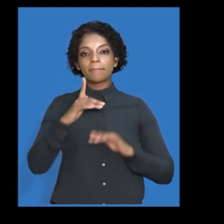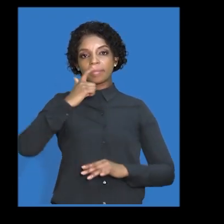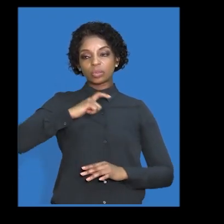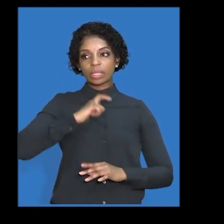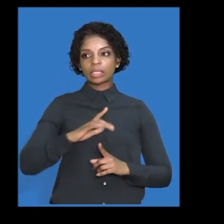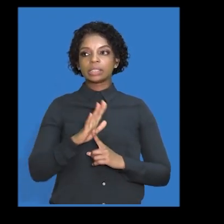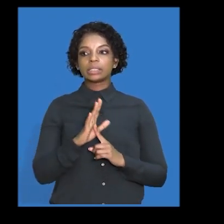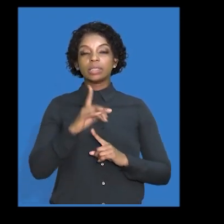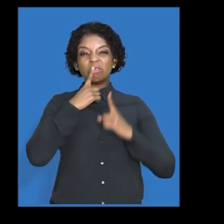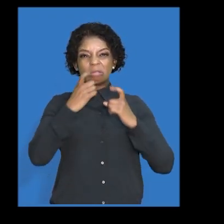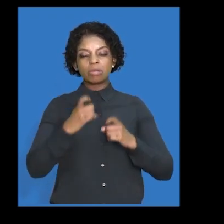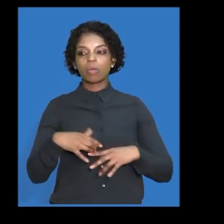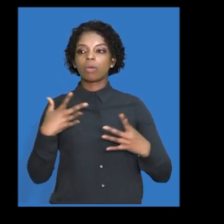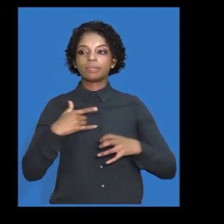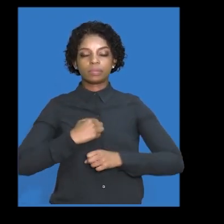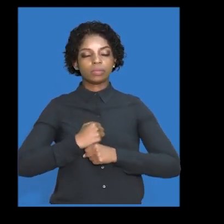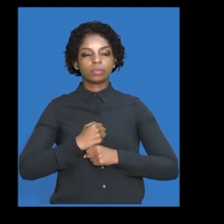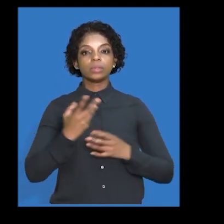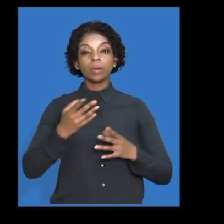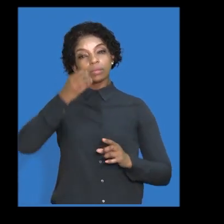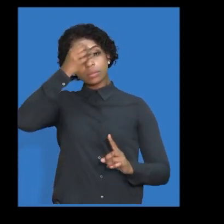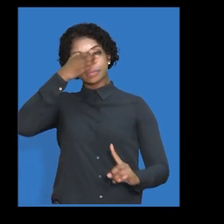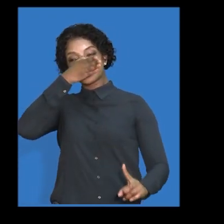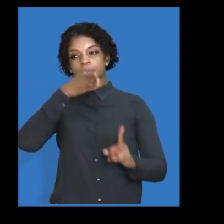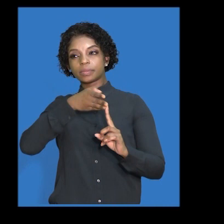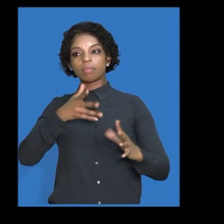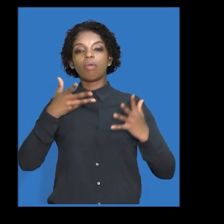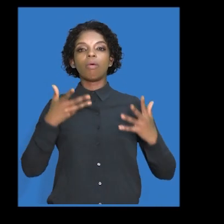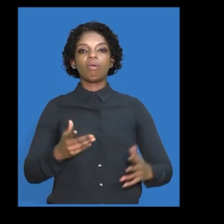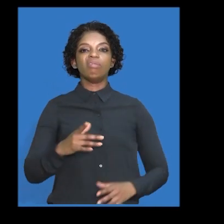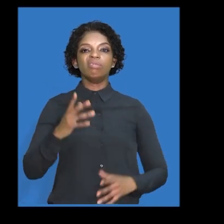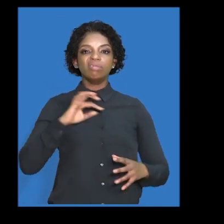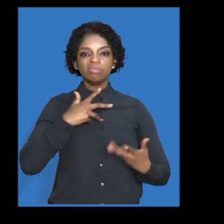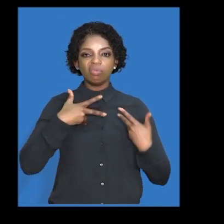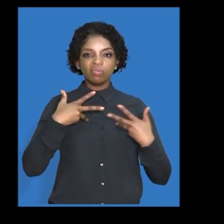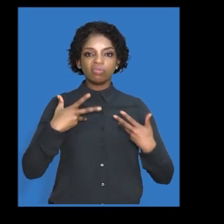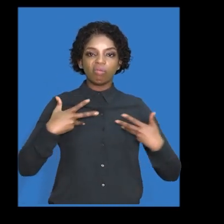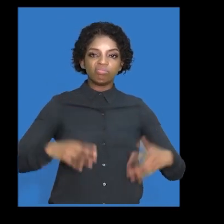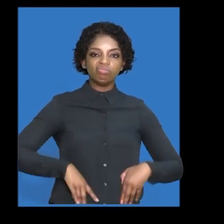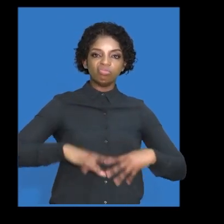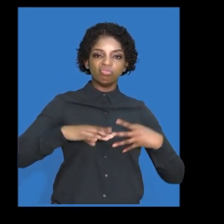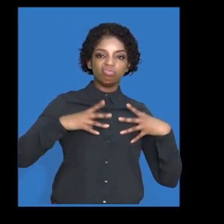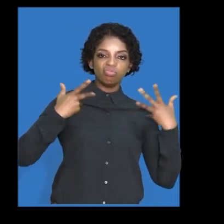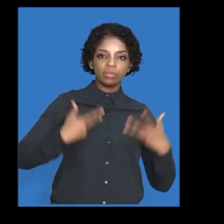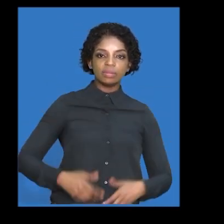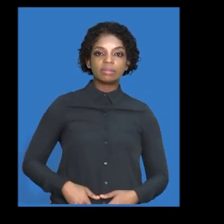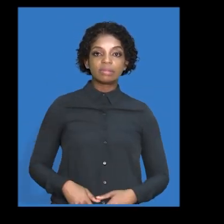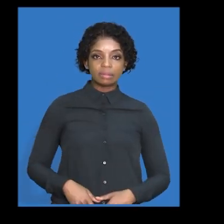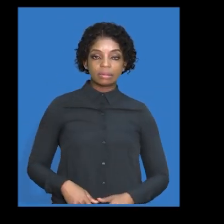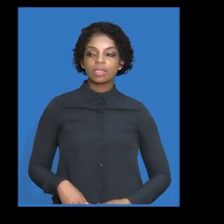quiet personality, C, an expert personality, or D, an aggressive personality. So if we look at